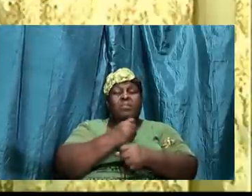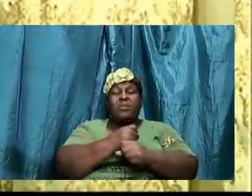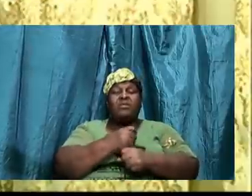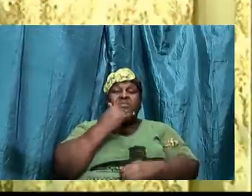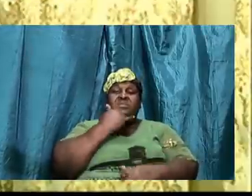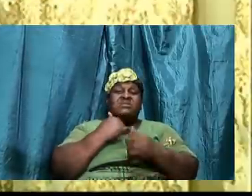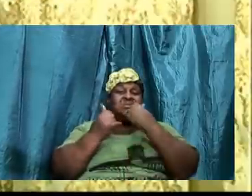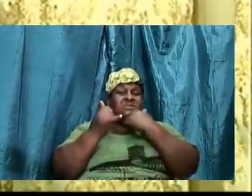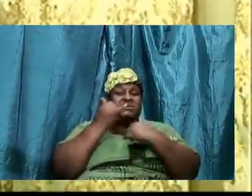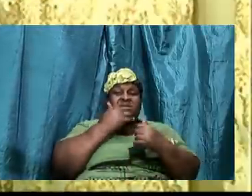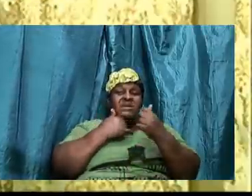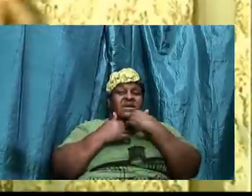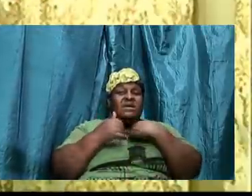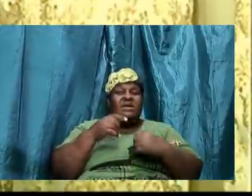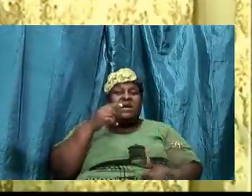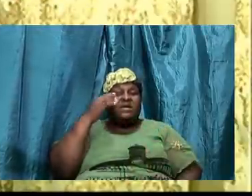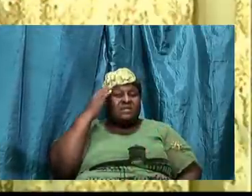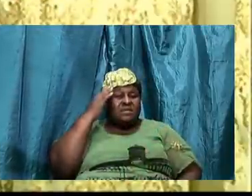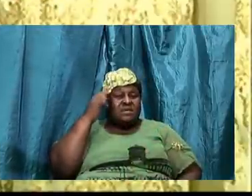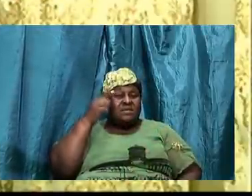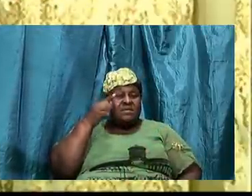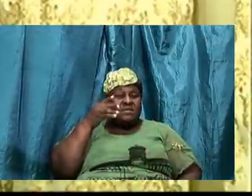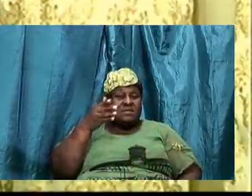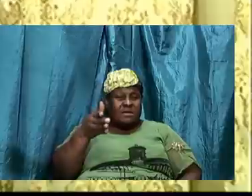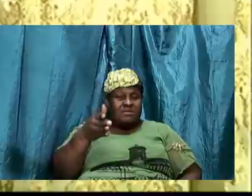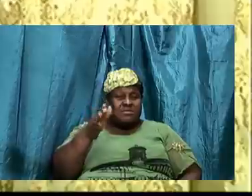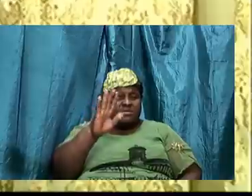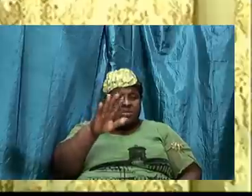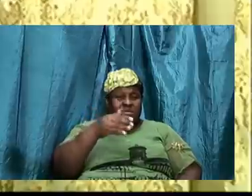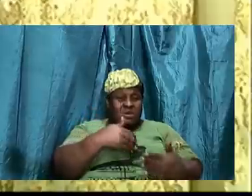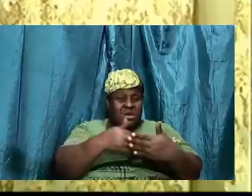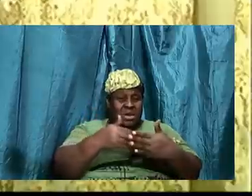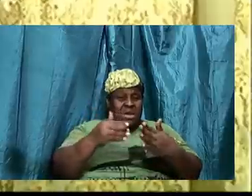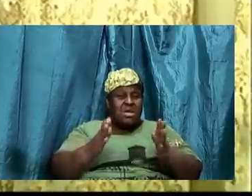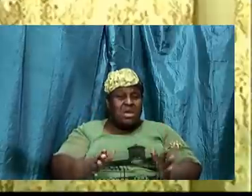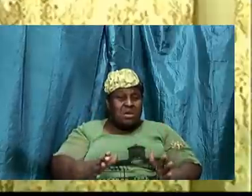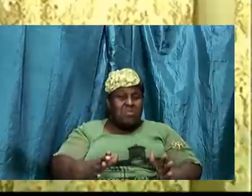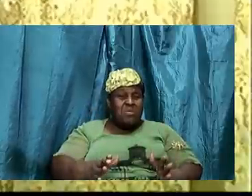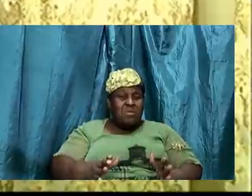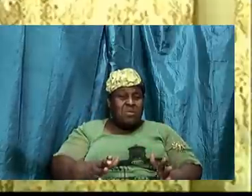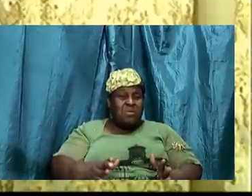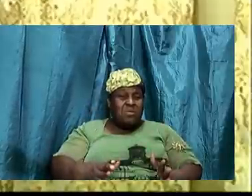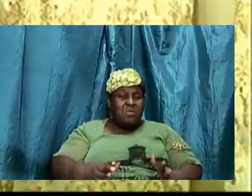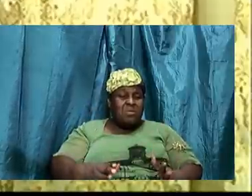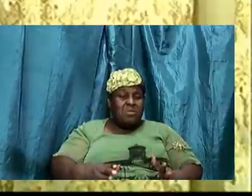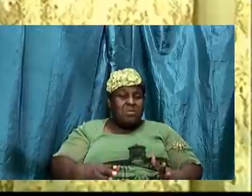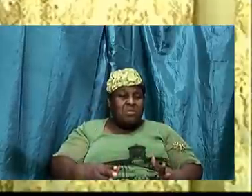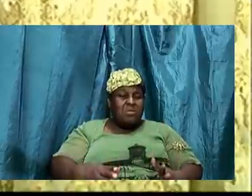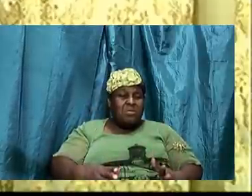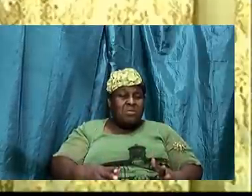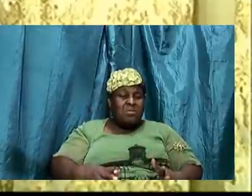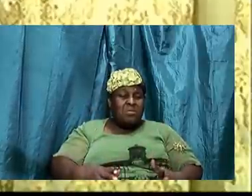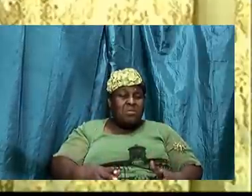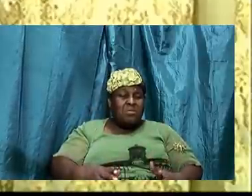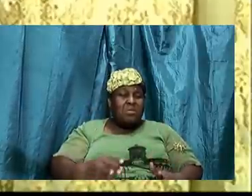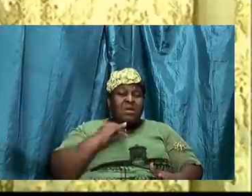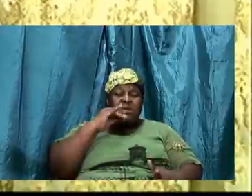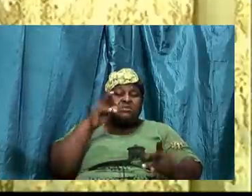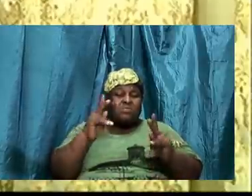next door is the person. They are influenced by